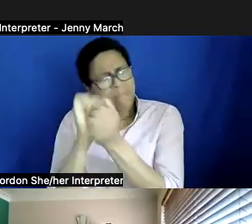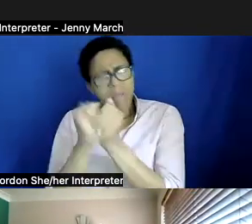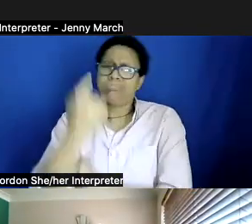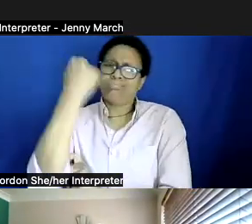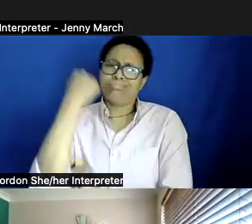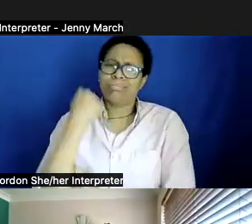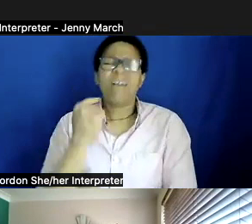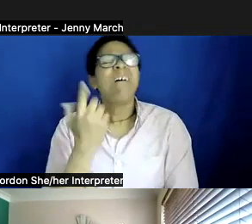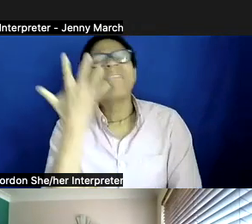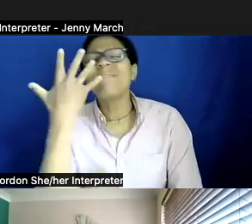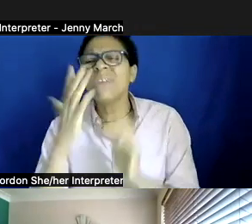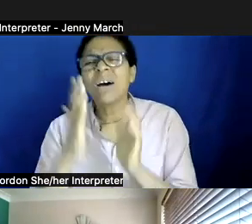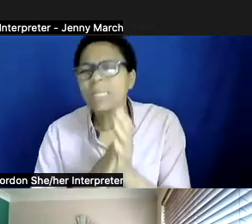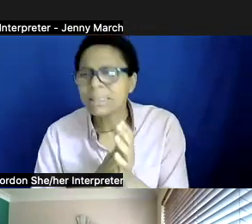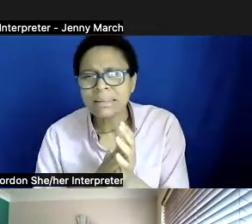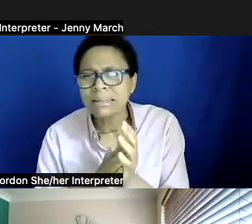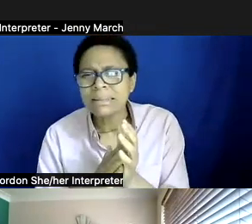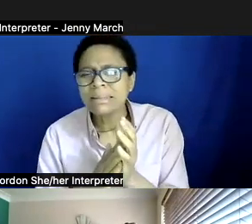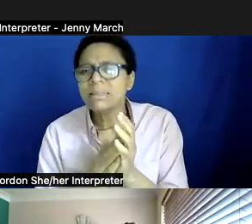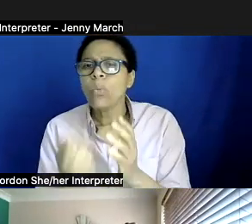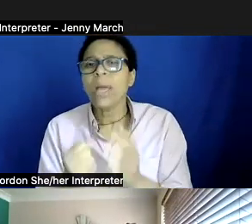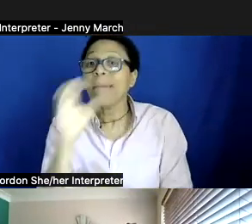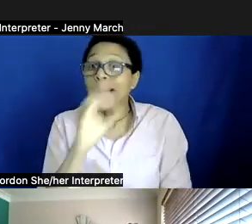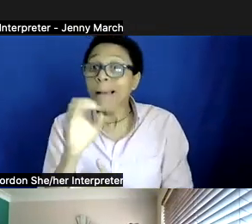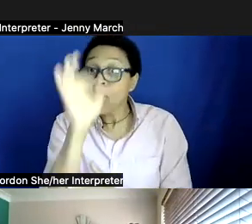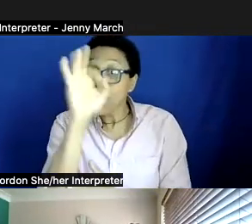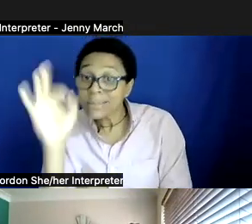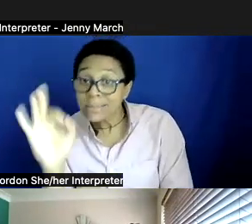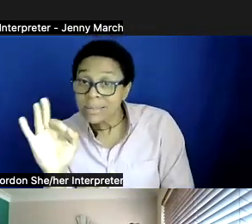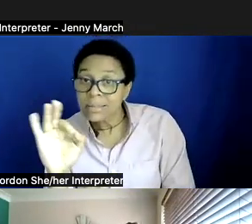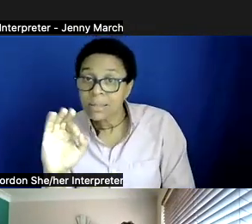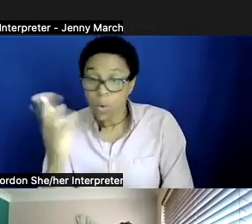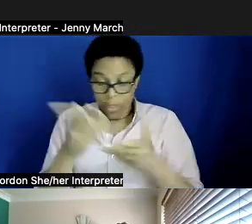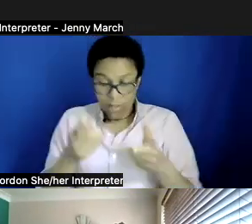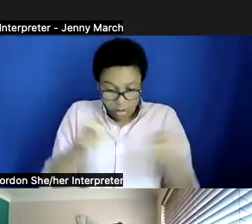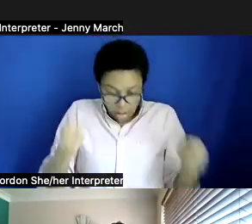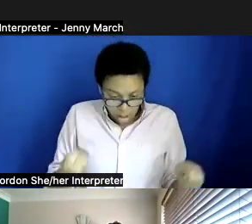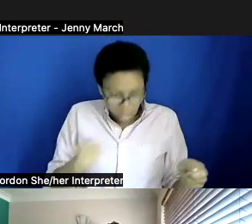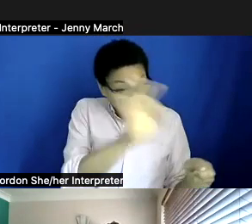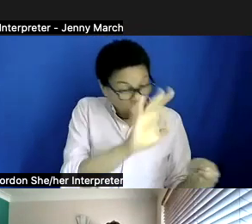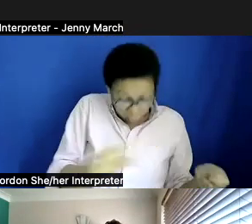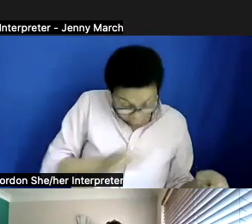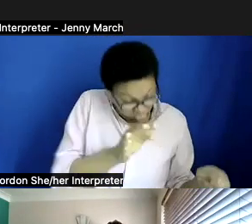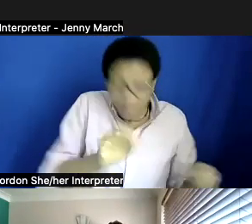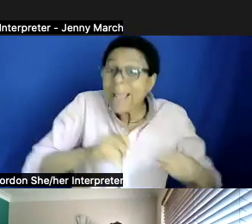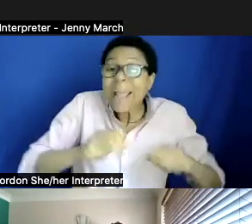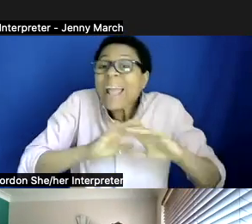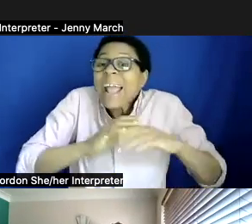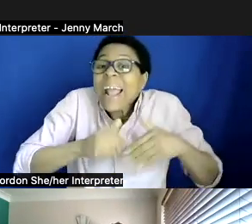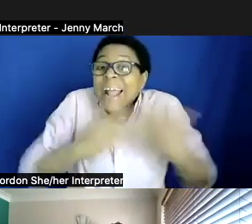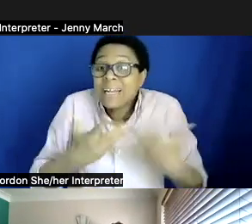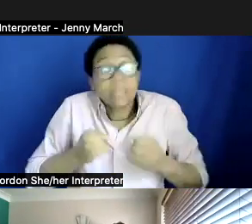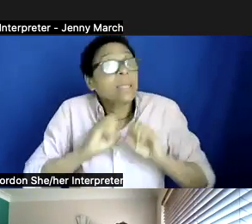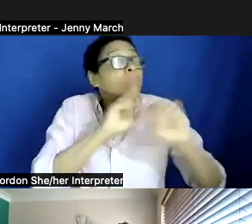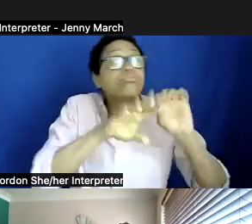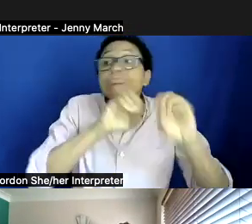5 minutes, where we had colouring pencils and we were given this time just to draw anything and then feed it back to the group. And